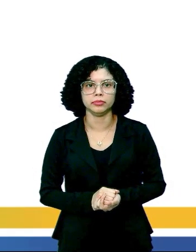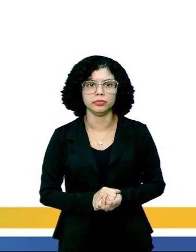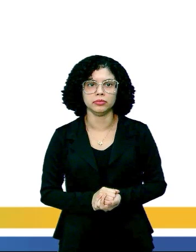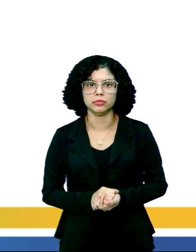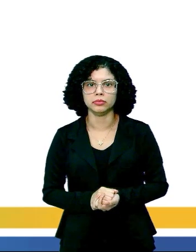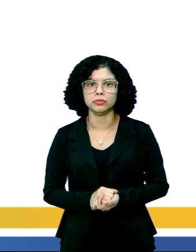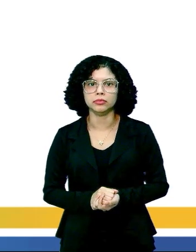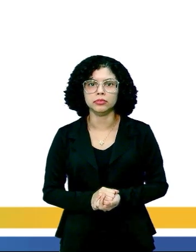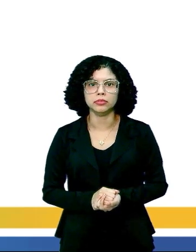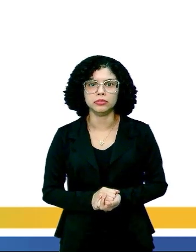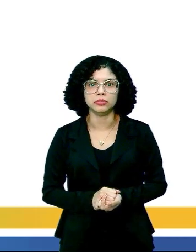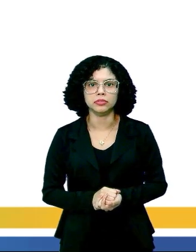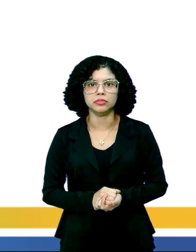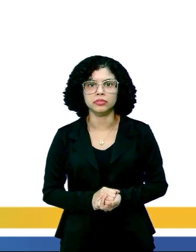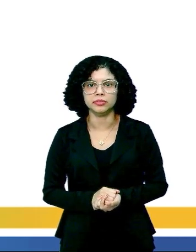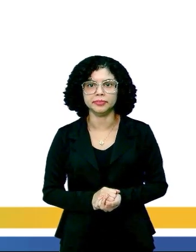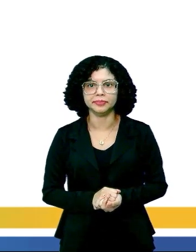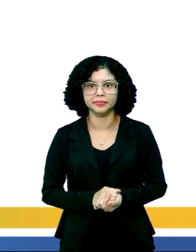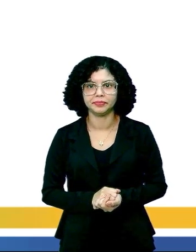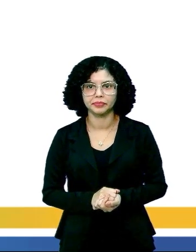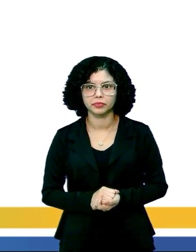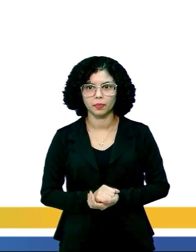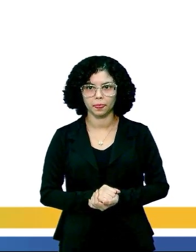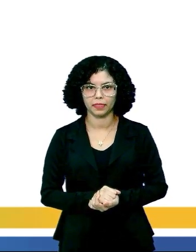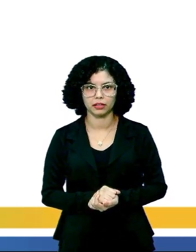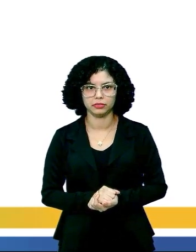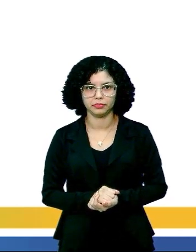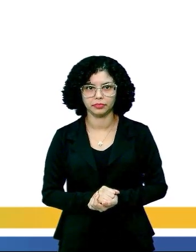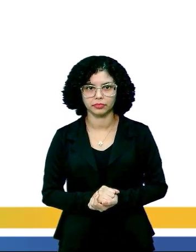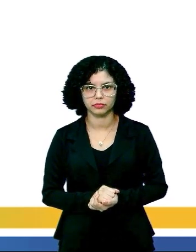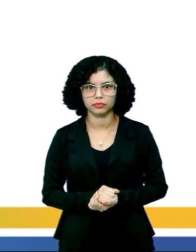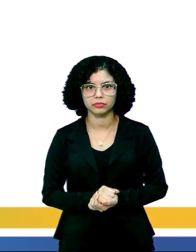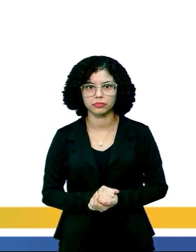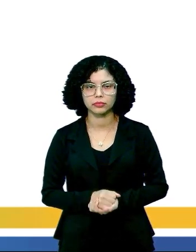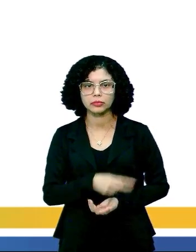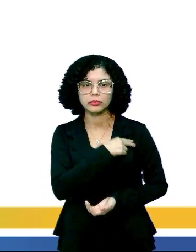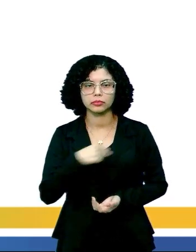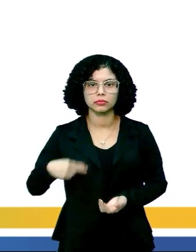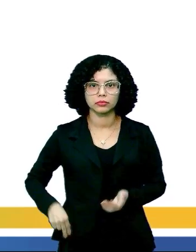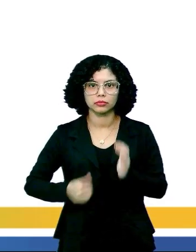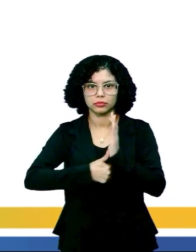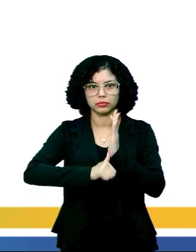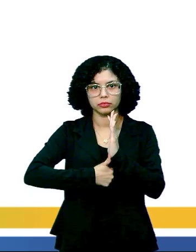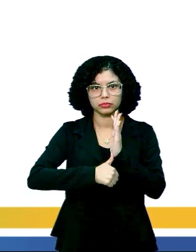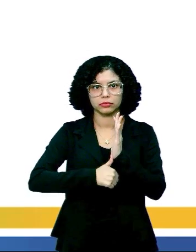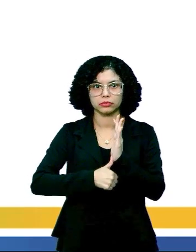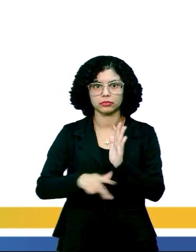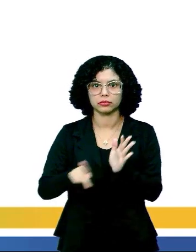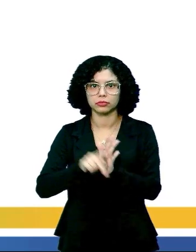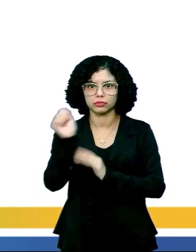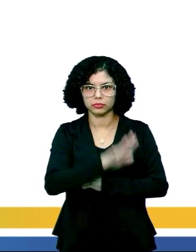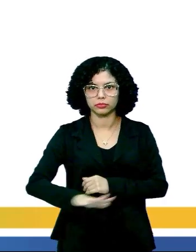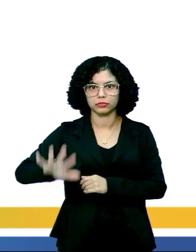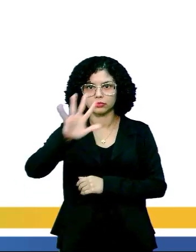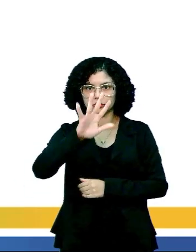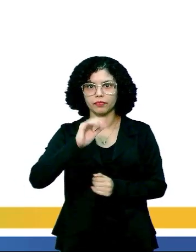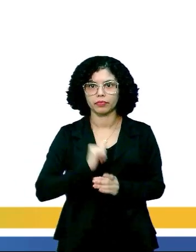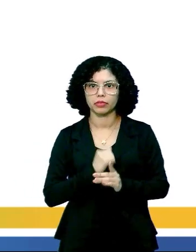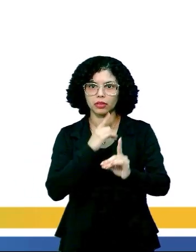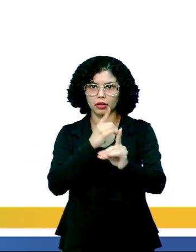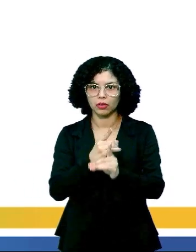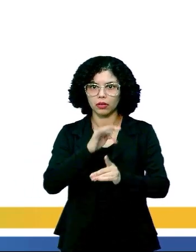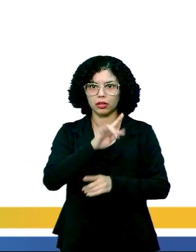seguida. In China, citizens are required to always carry their national identity cards,